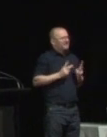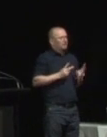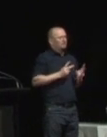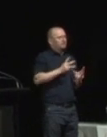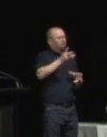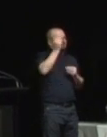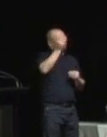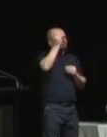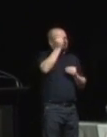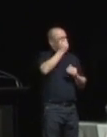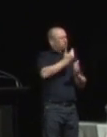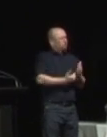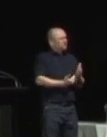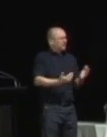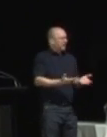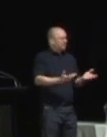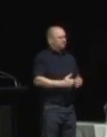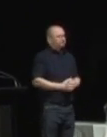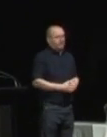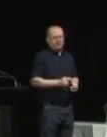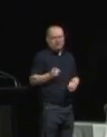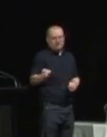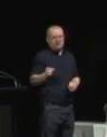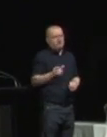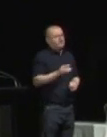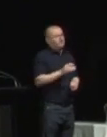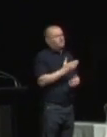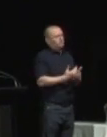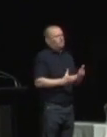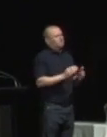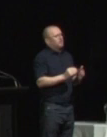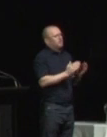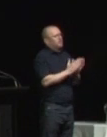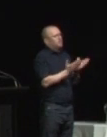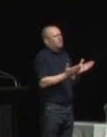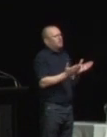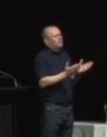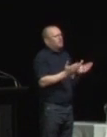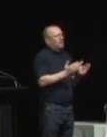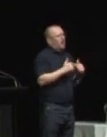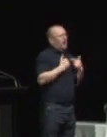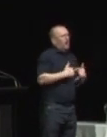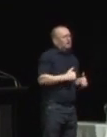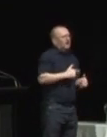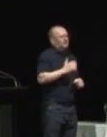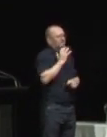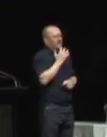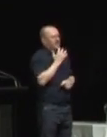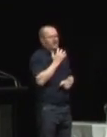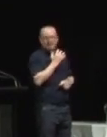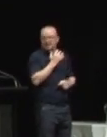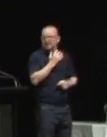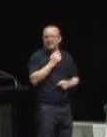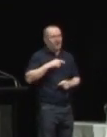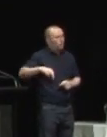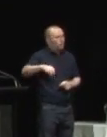This story is from the book Art and Fear. And as the story goes, can I walk around and be that? Thanks.